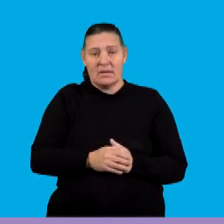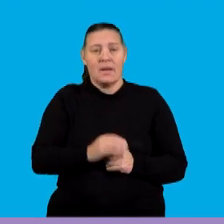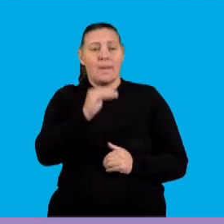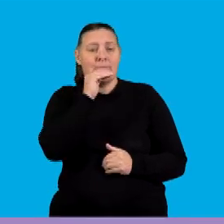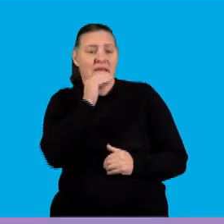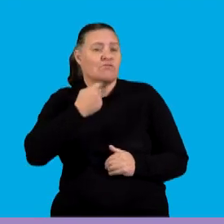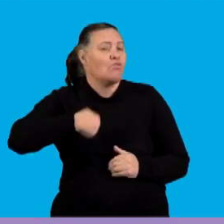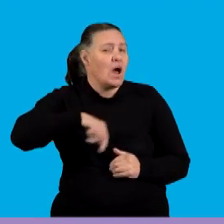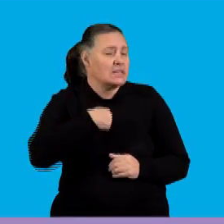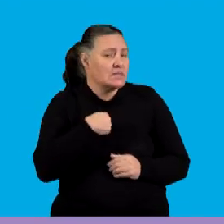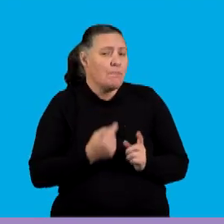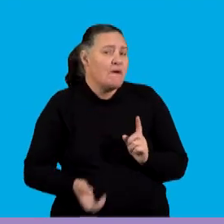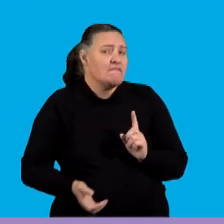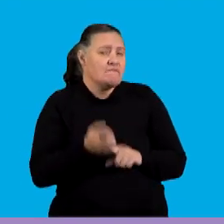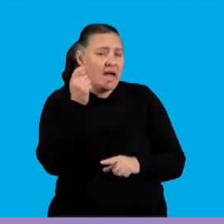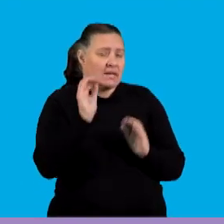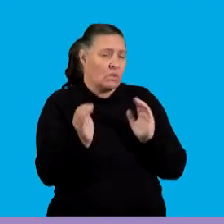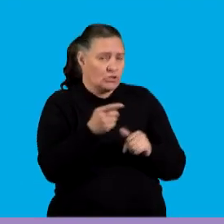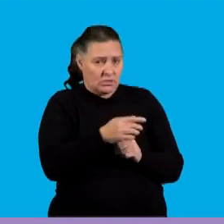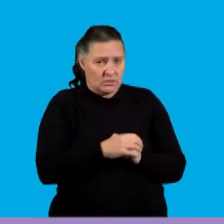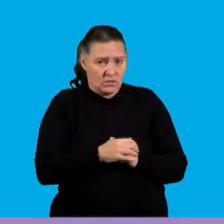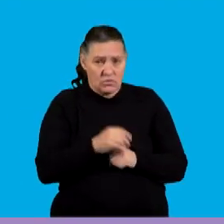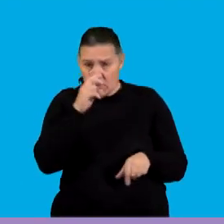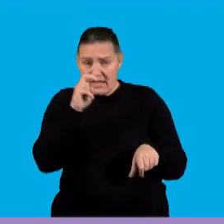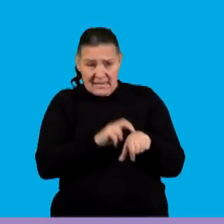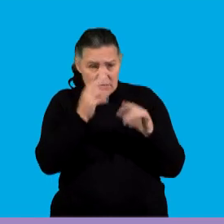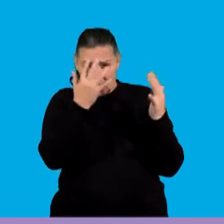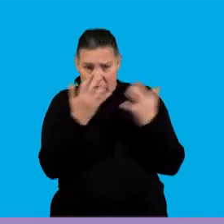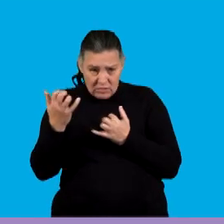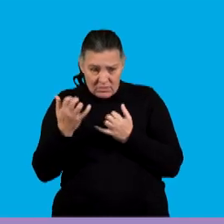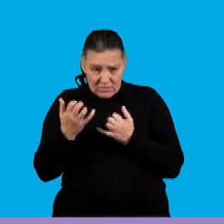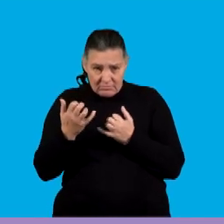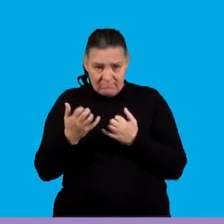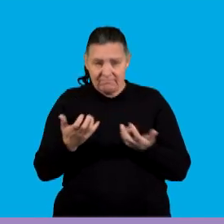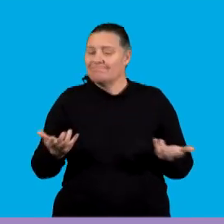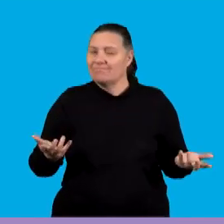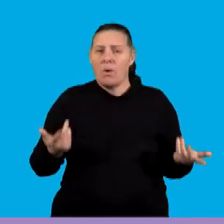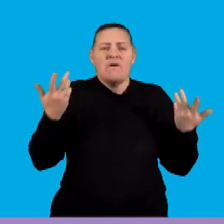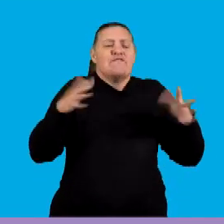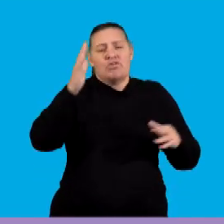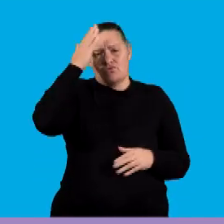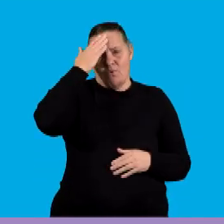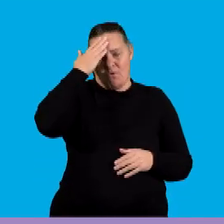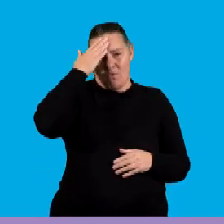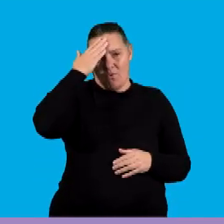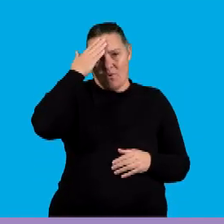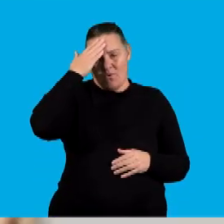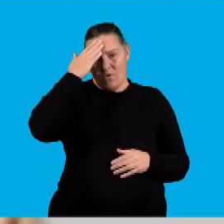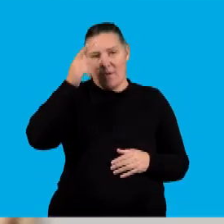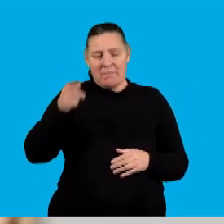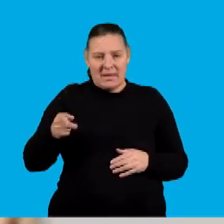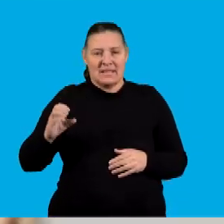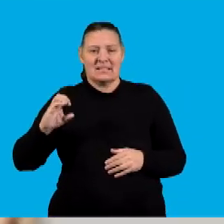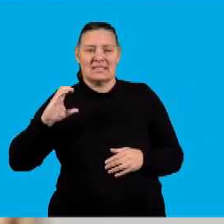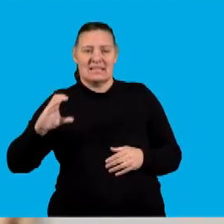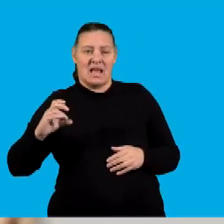for us finding this equation? Do we need to calculate the gradient here? We already know that there is no slope, meaning the gradient